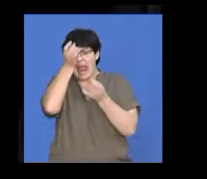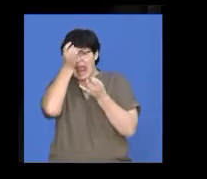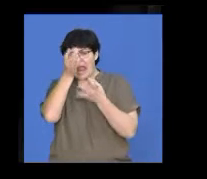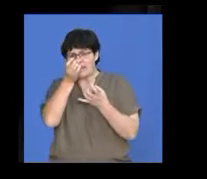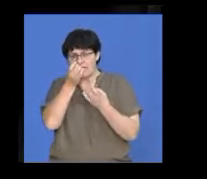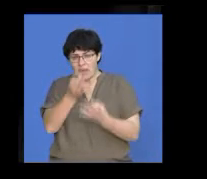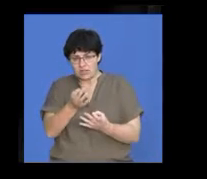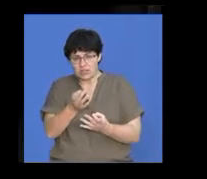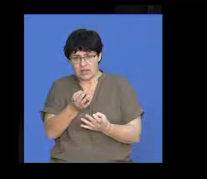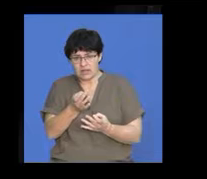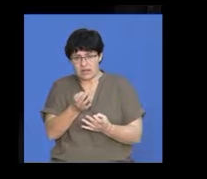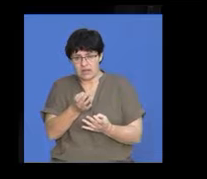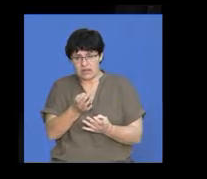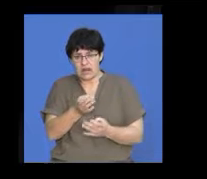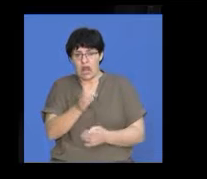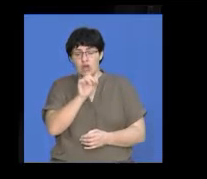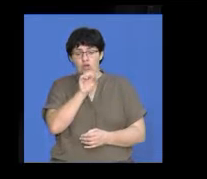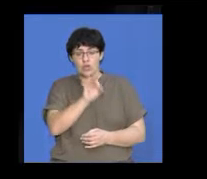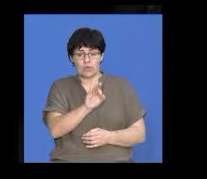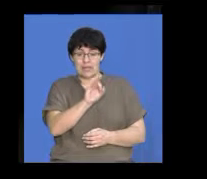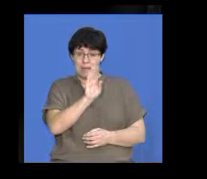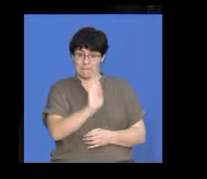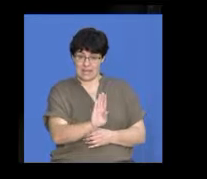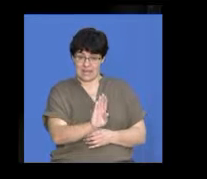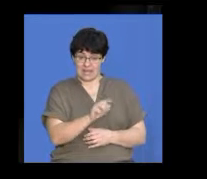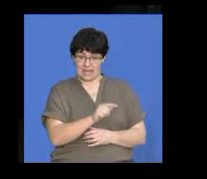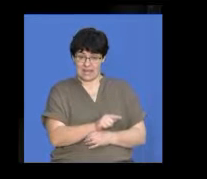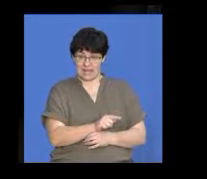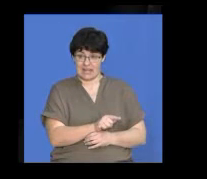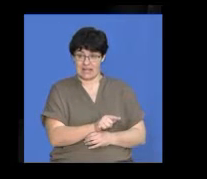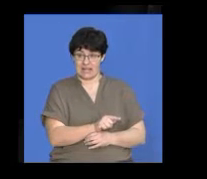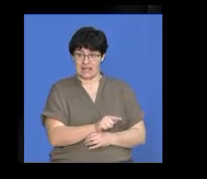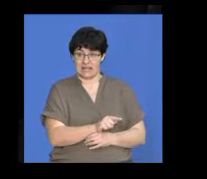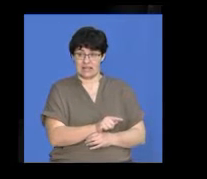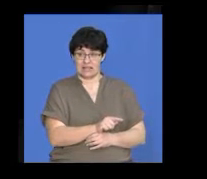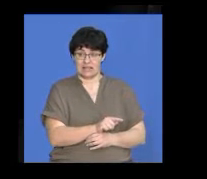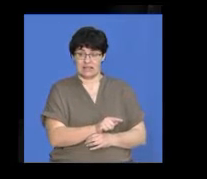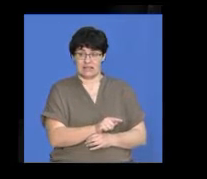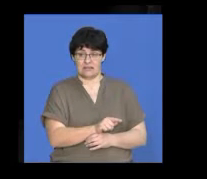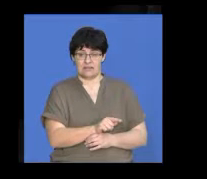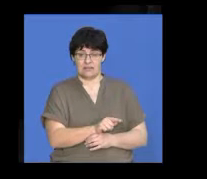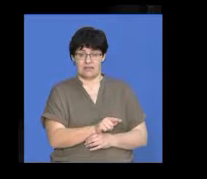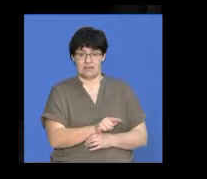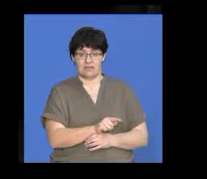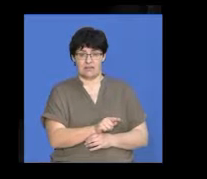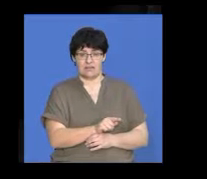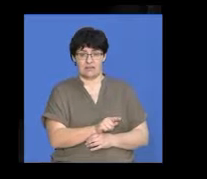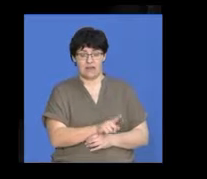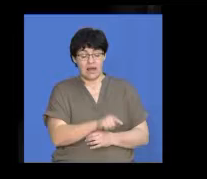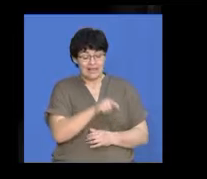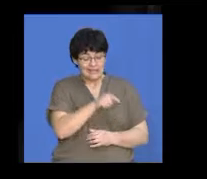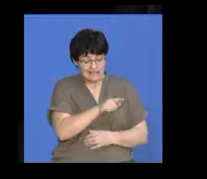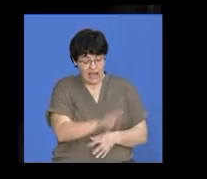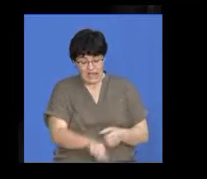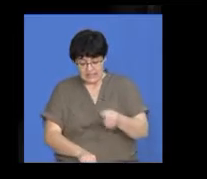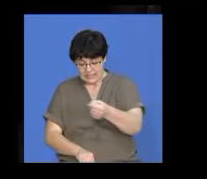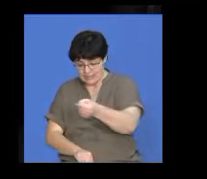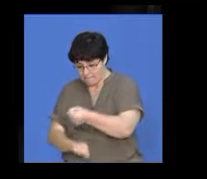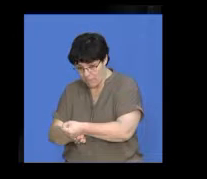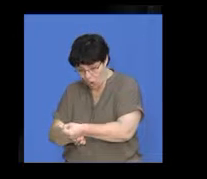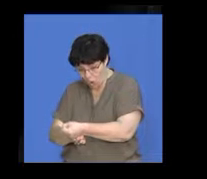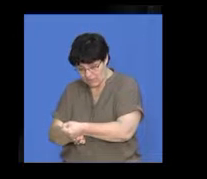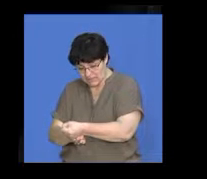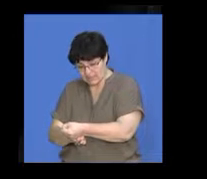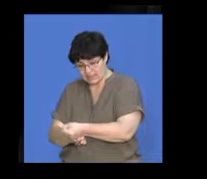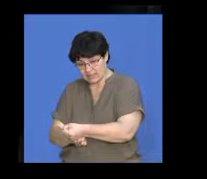in source 3B, okay, information in source 3B support, this is